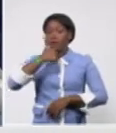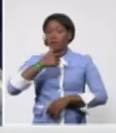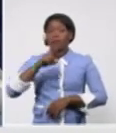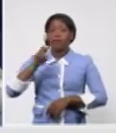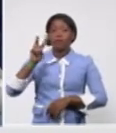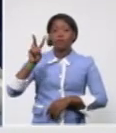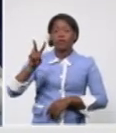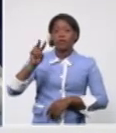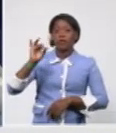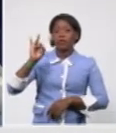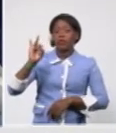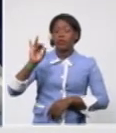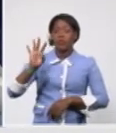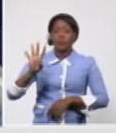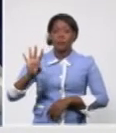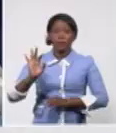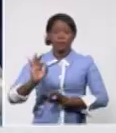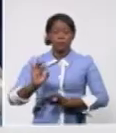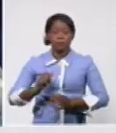4,362 from Havana,